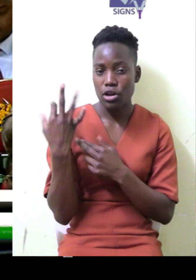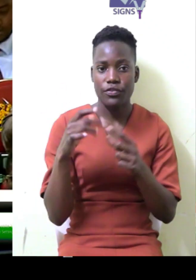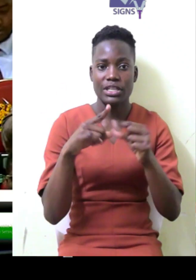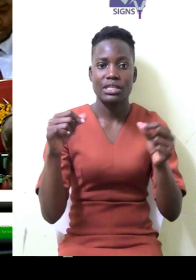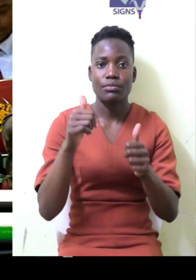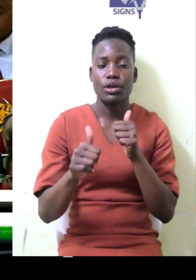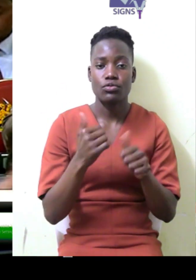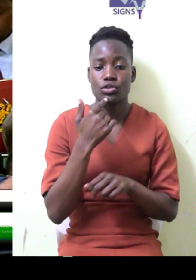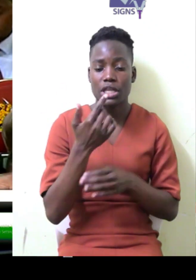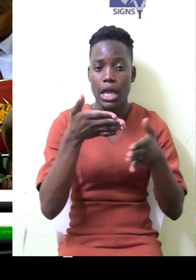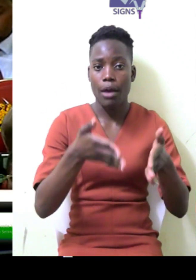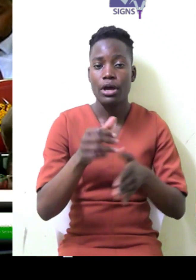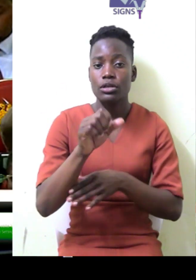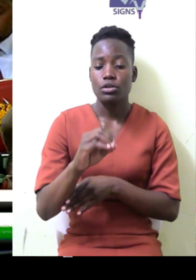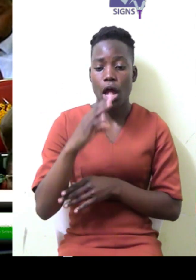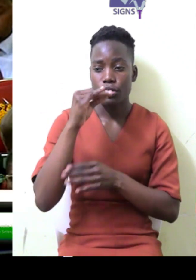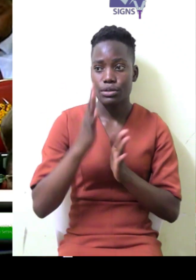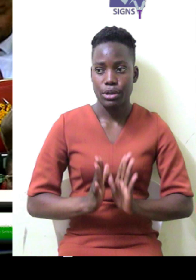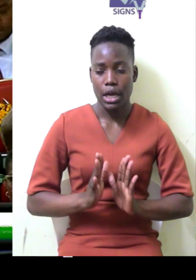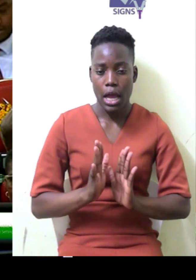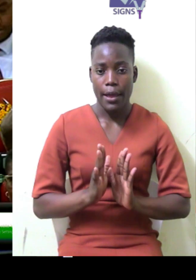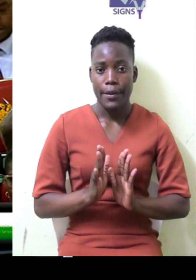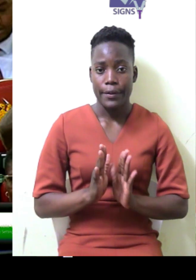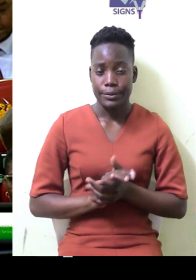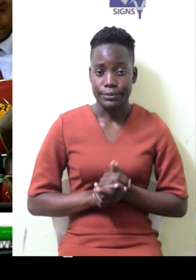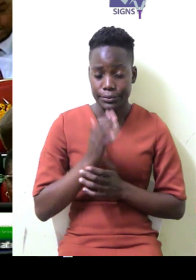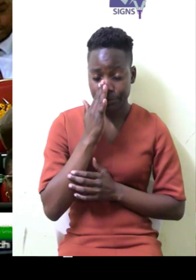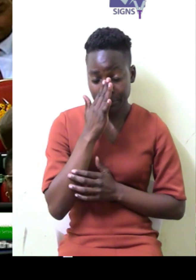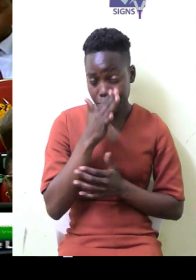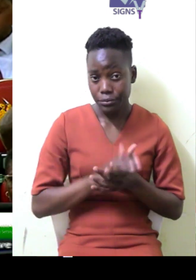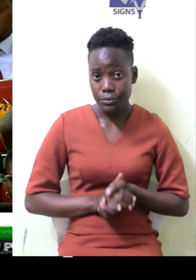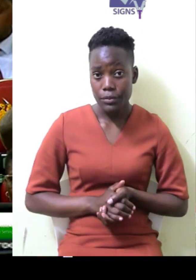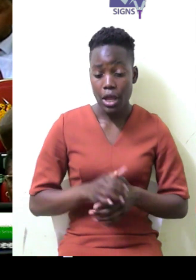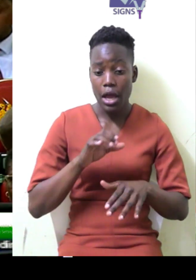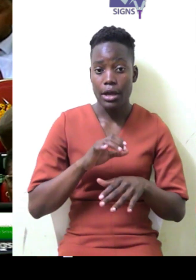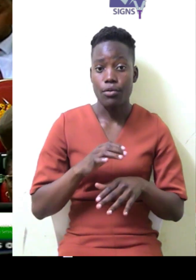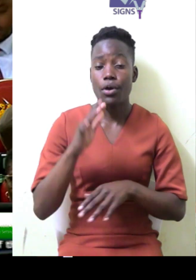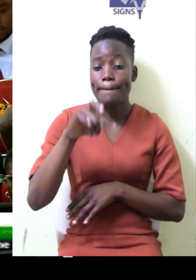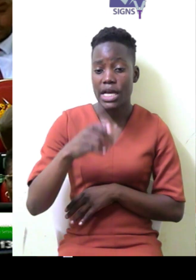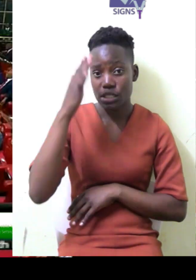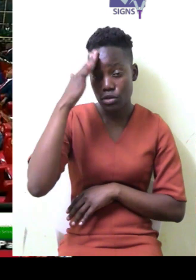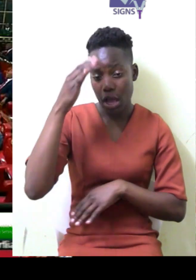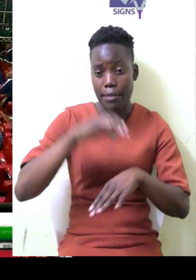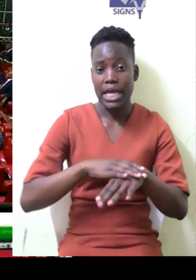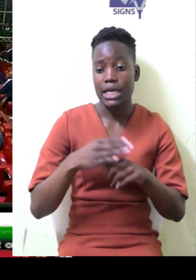place on this table. So, Mr. Speaker, please, let him substantiate where he has gotten the figures of 90% from.